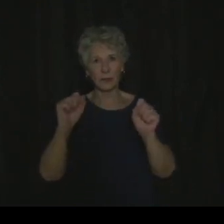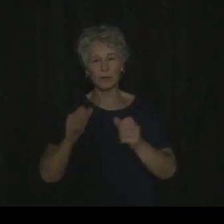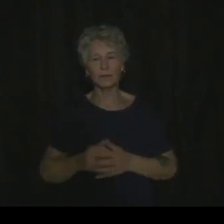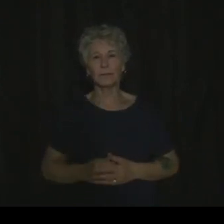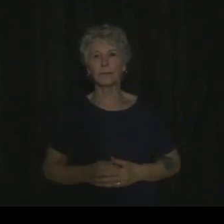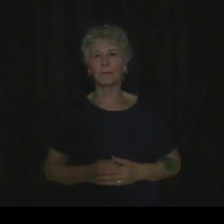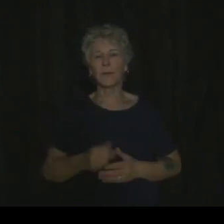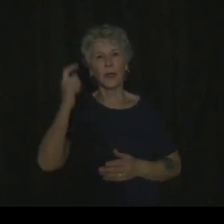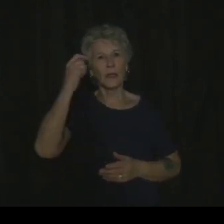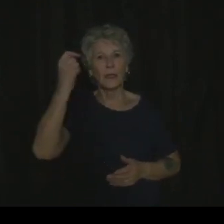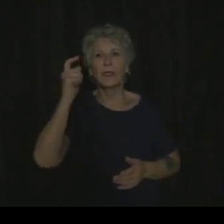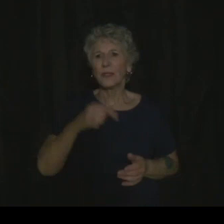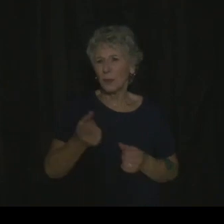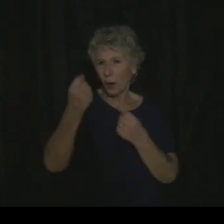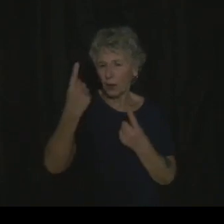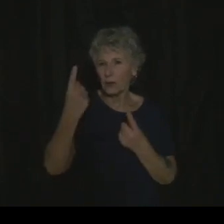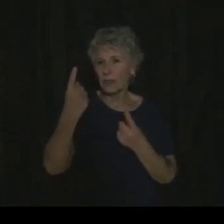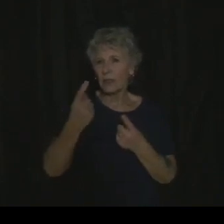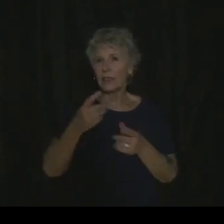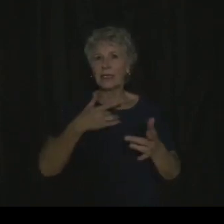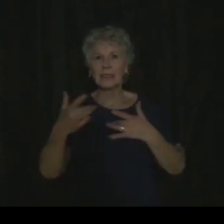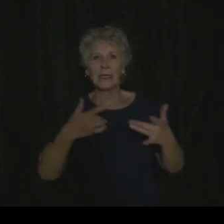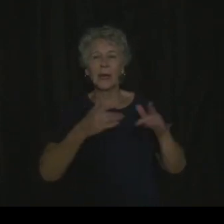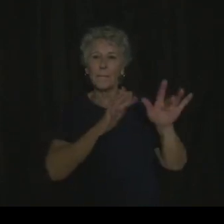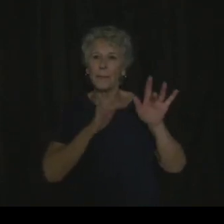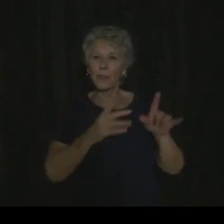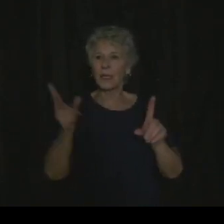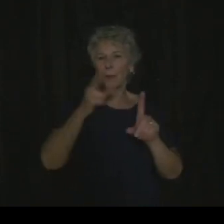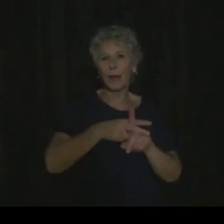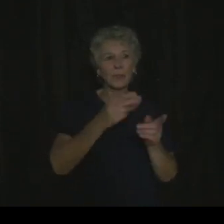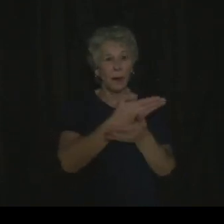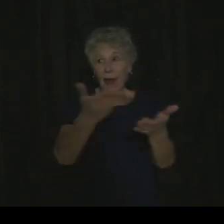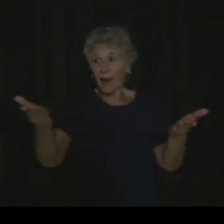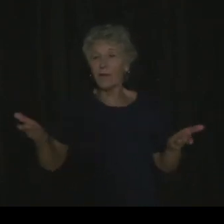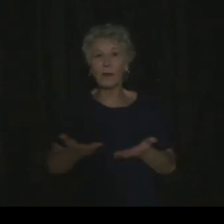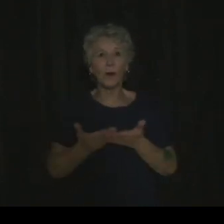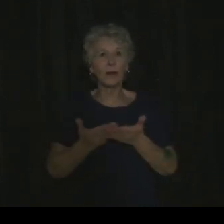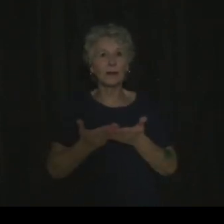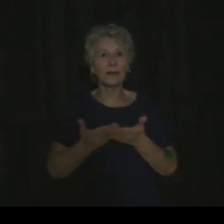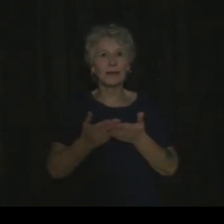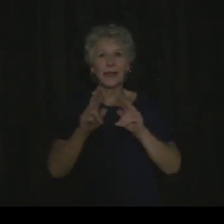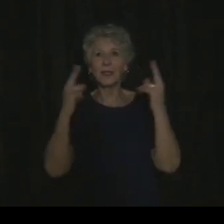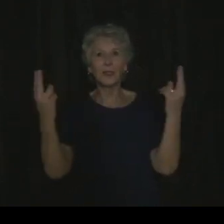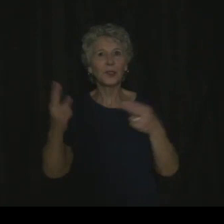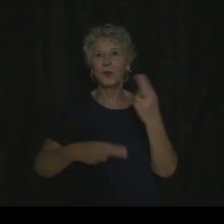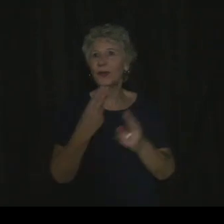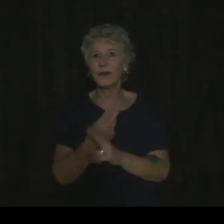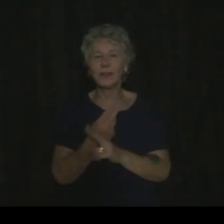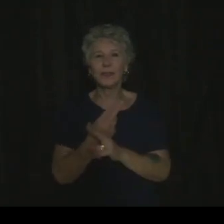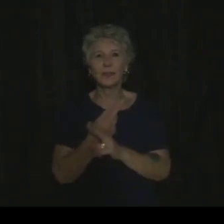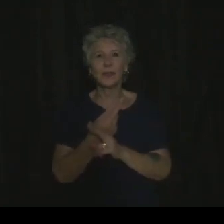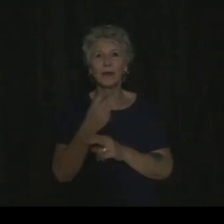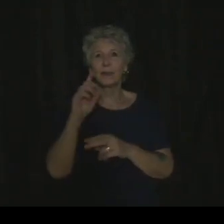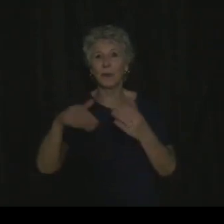Now, theologically, you need to understand that there is a sense in which mercy is applied to everyone in the universe, or we would all be burned up in the seats that we